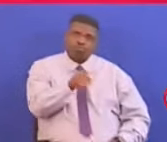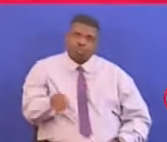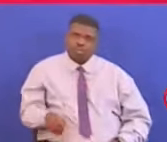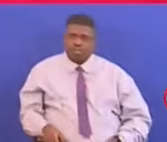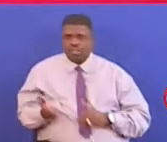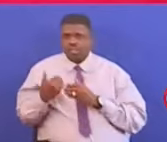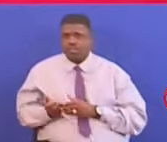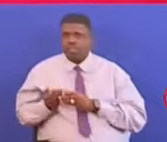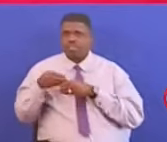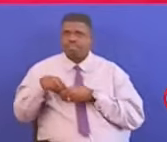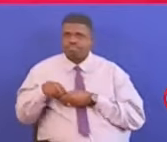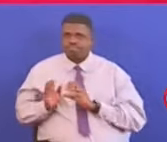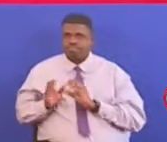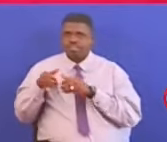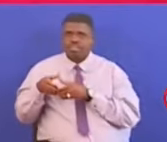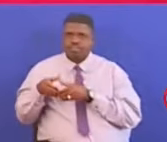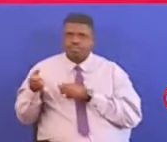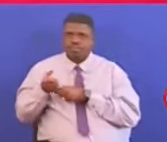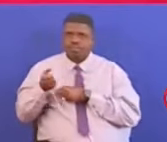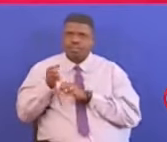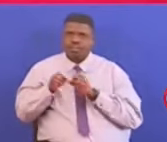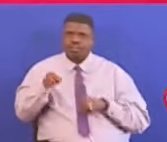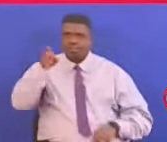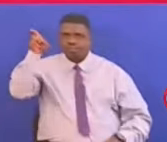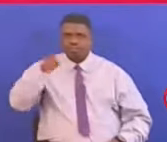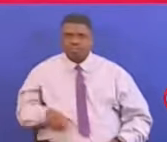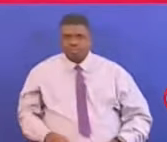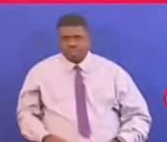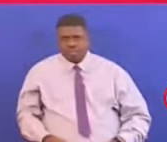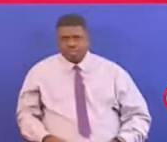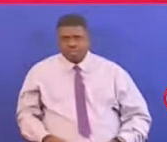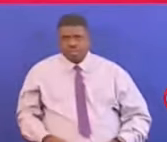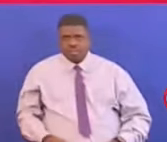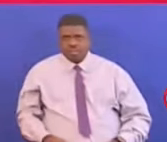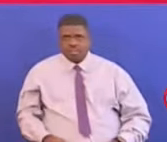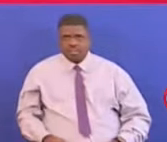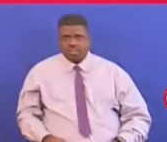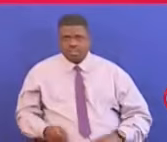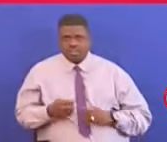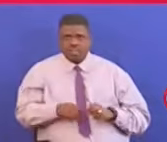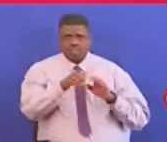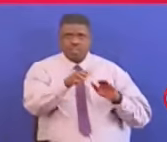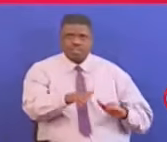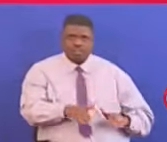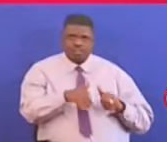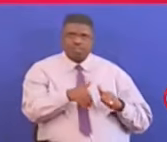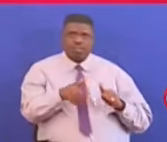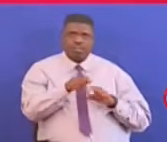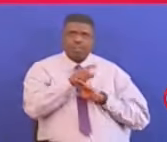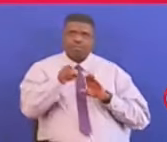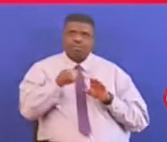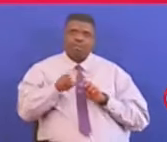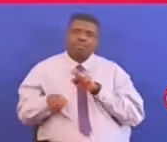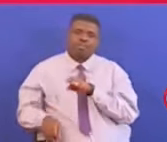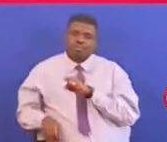can join the Tanzanian team, which is doing very well in our East African Legislative Assembly under